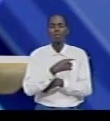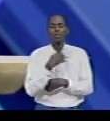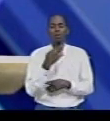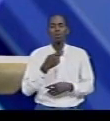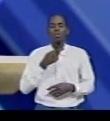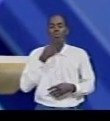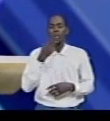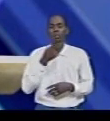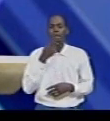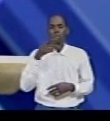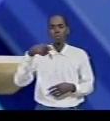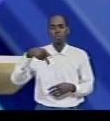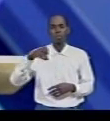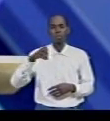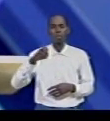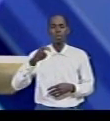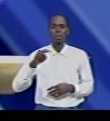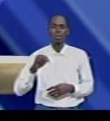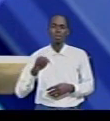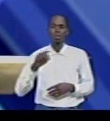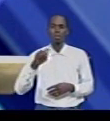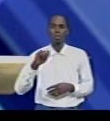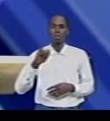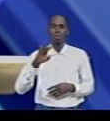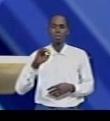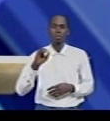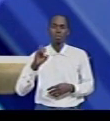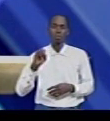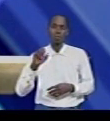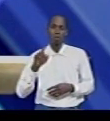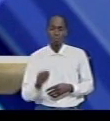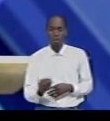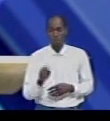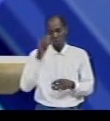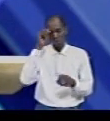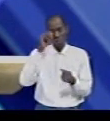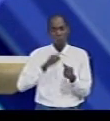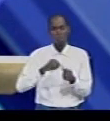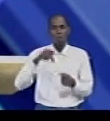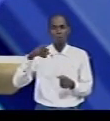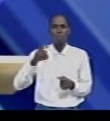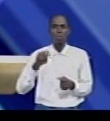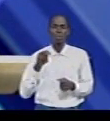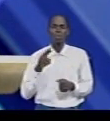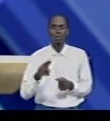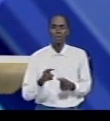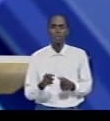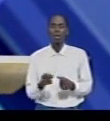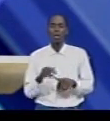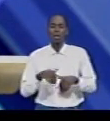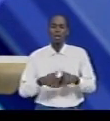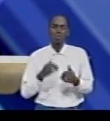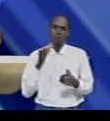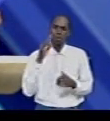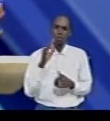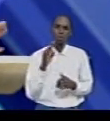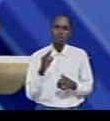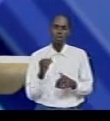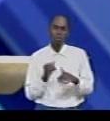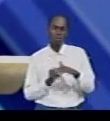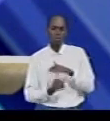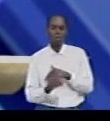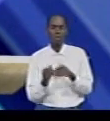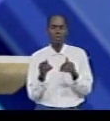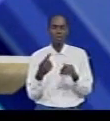Peter, precisely, how he preached under the inspiration of the Holy Ghost. He was